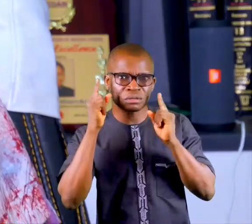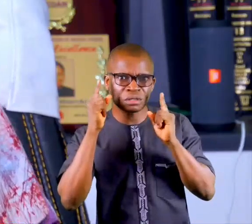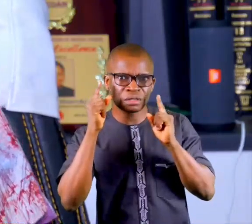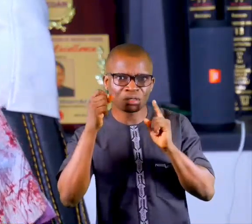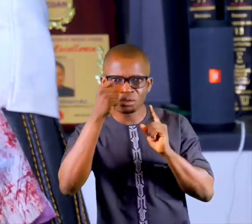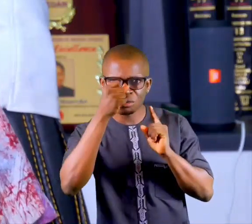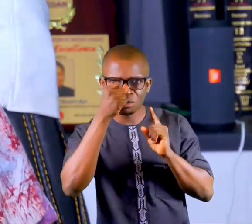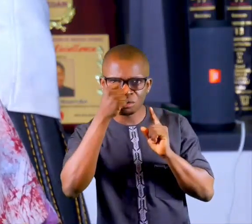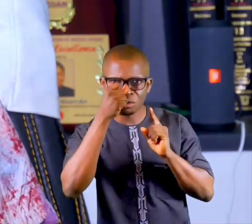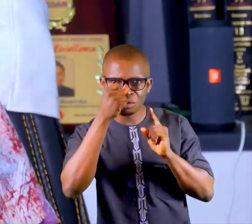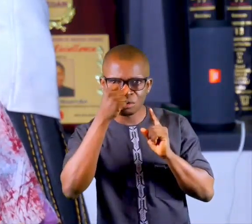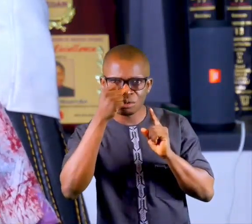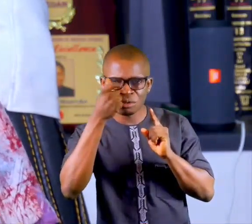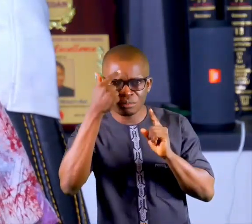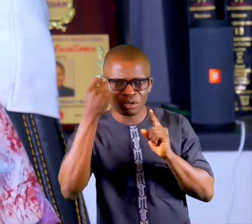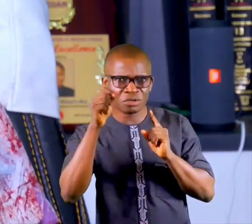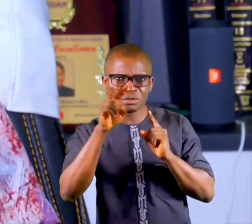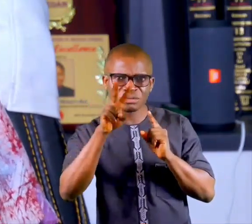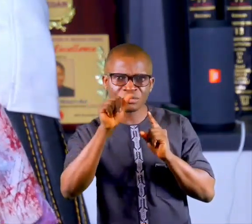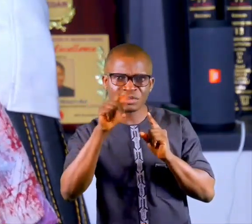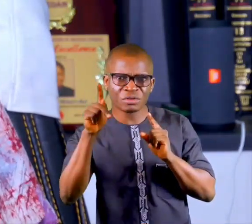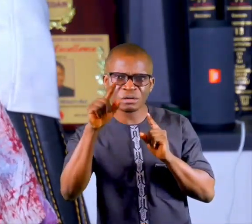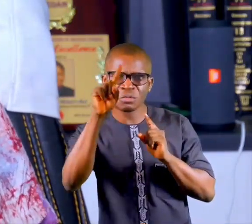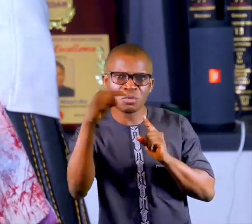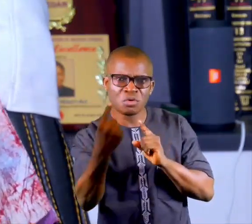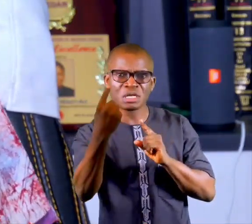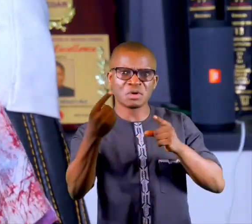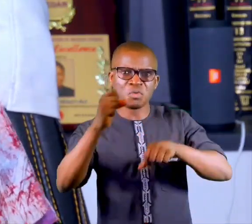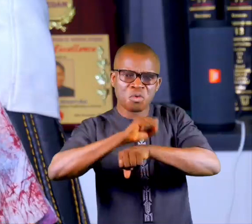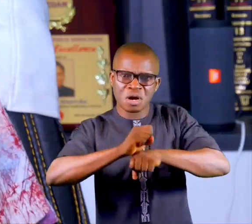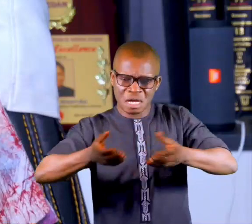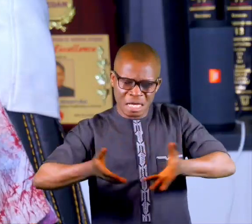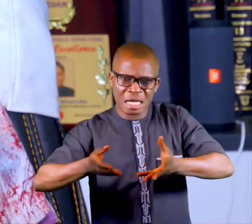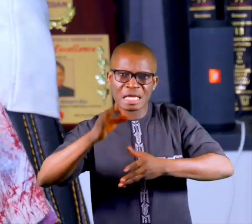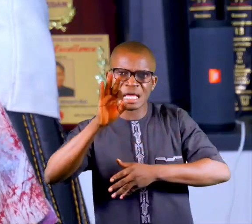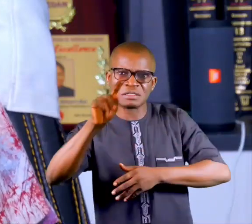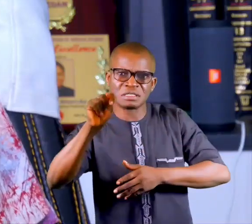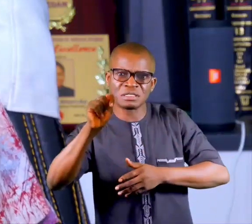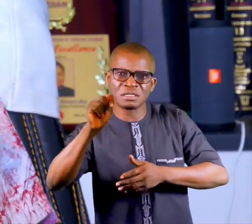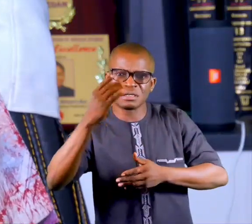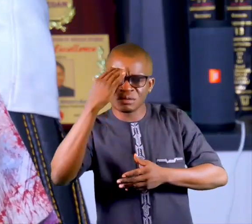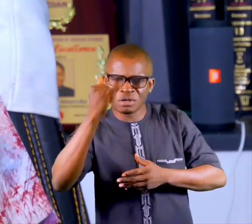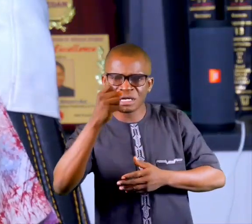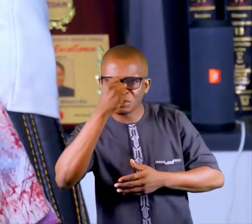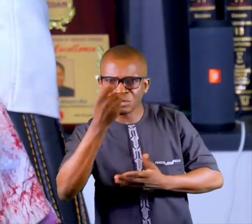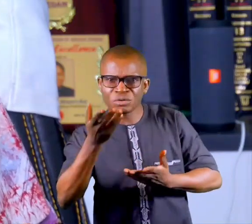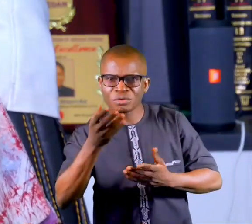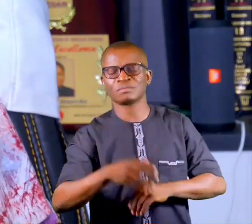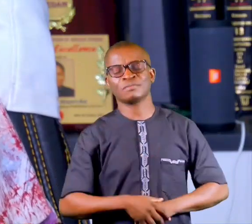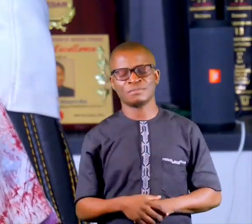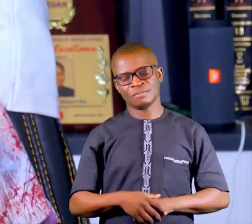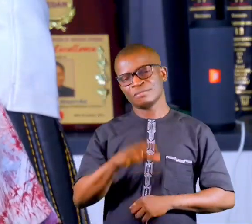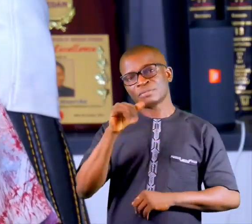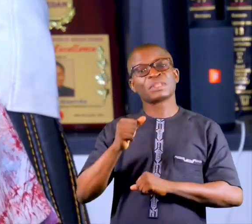State, considering the fact that NAPTIP only implements the VAP Act in the FCT. So last